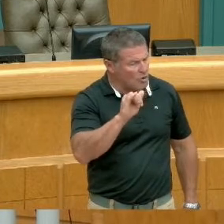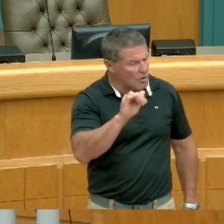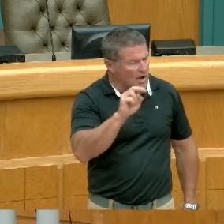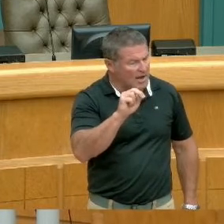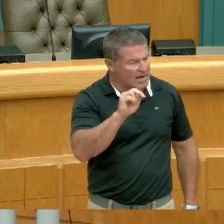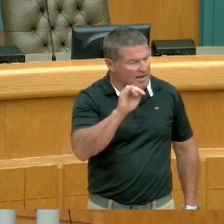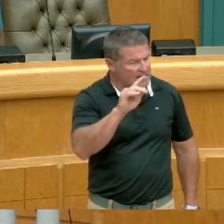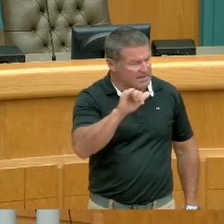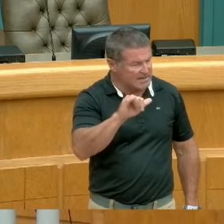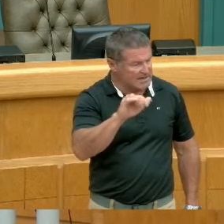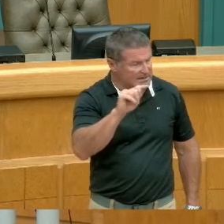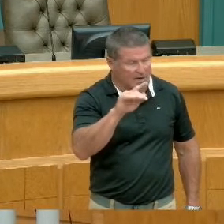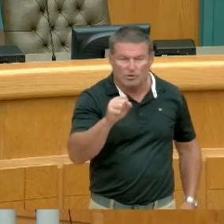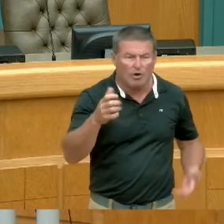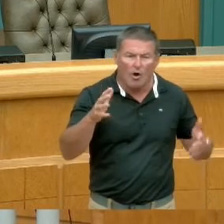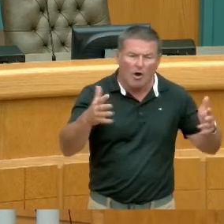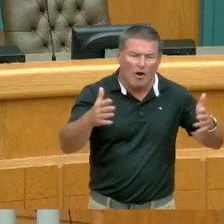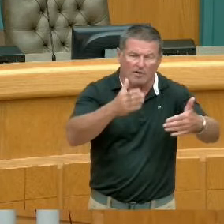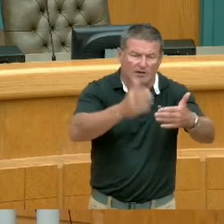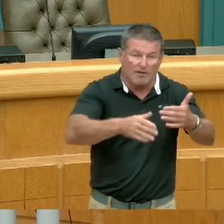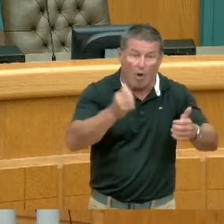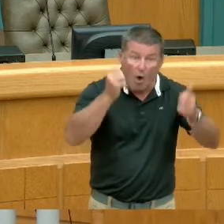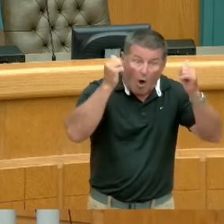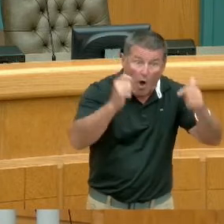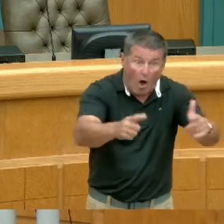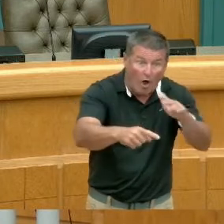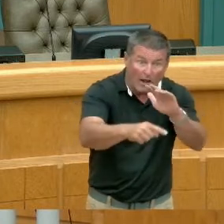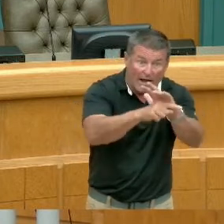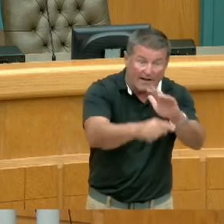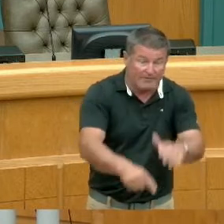They've already done the testing. done that? They were all Okay. negative. Sweet.